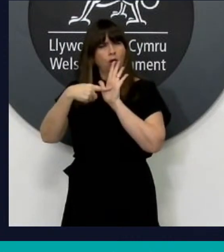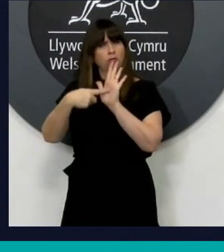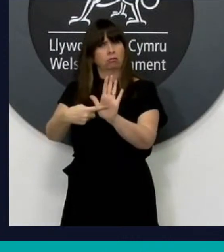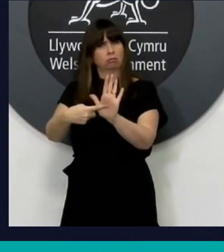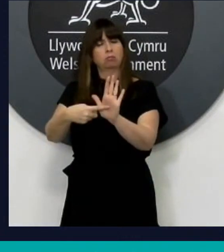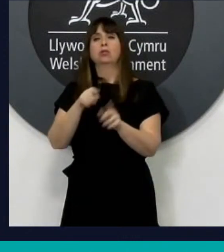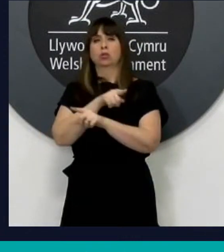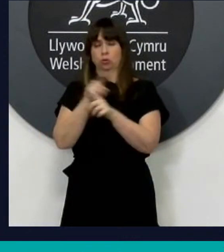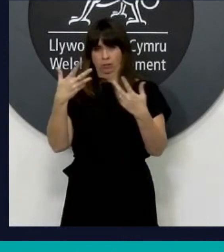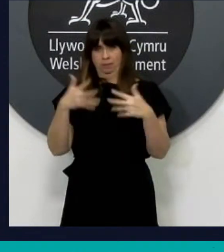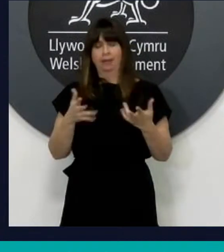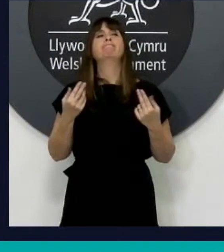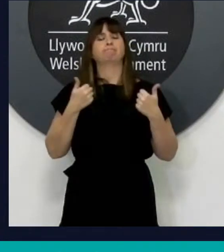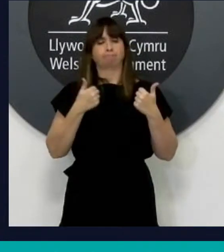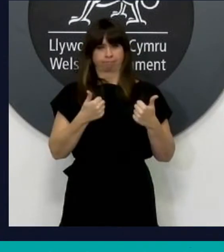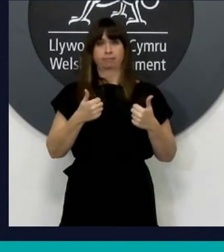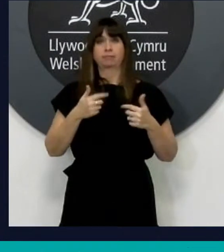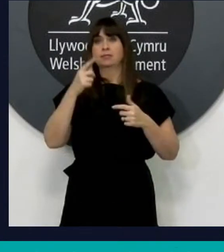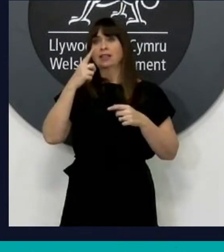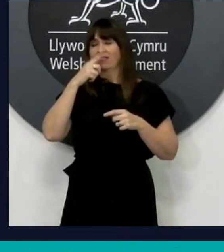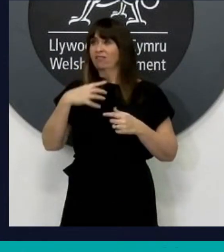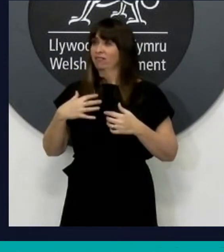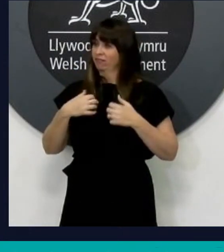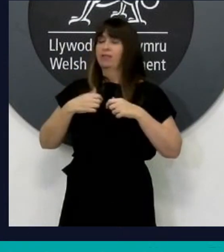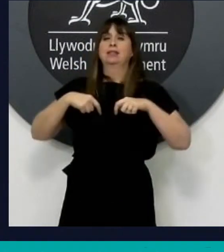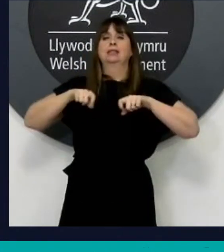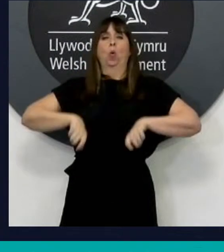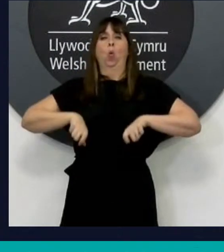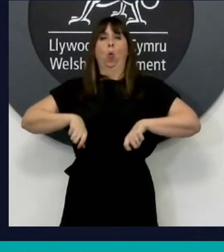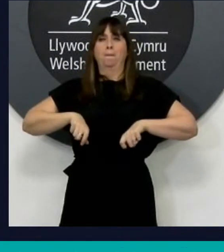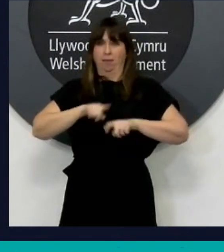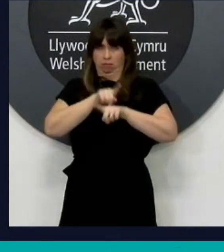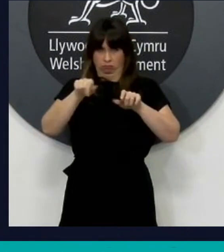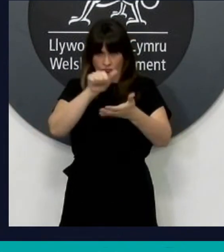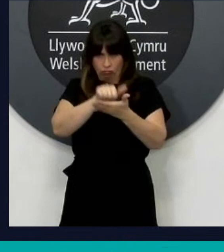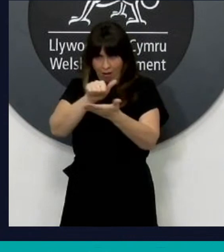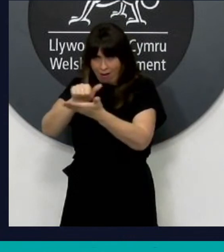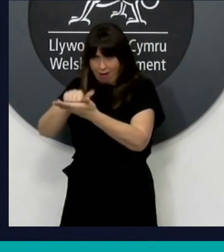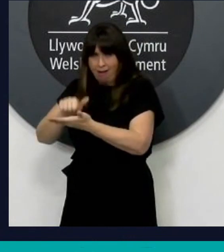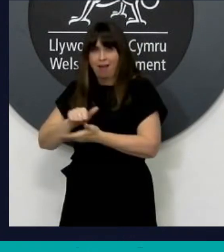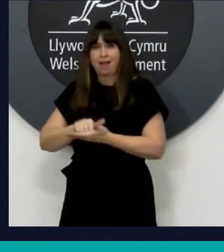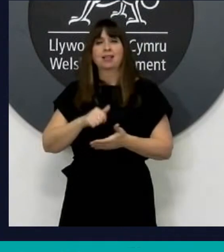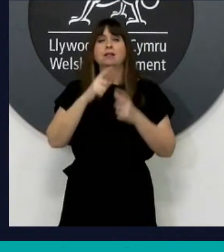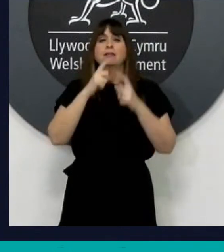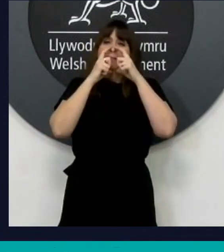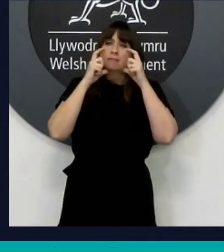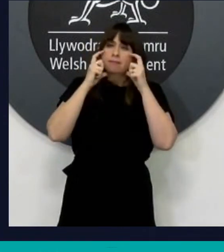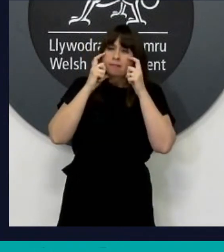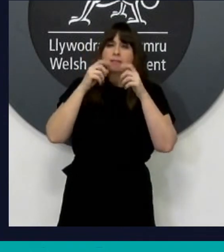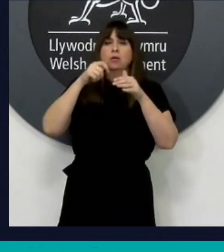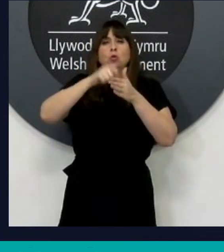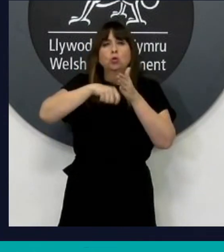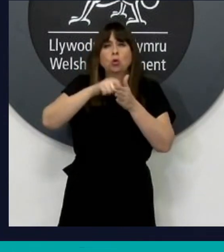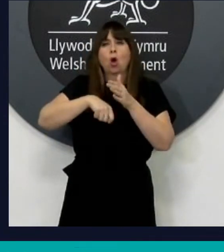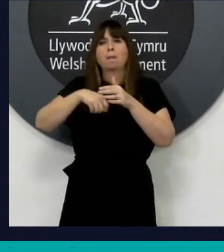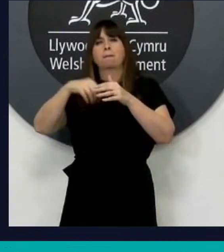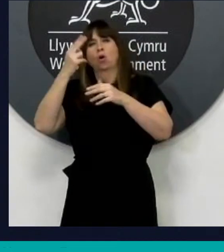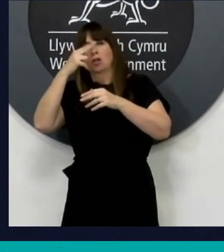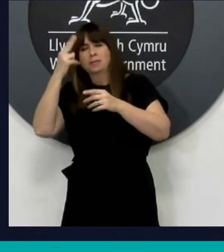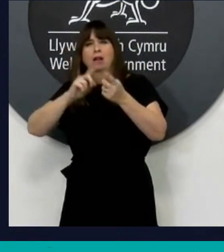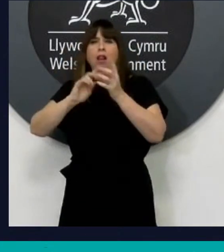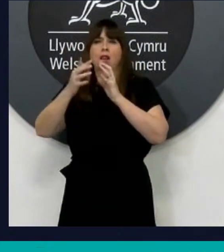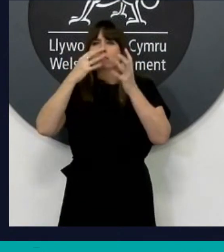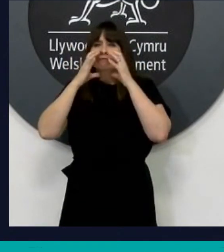require people to self-isolate and to wear face coverings in public places. So it's really important that